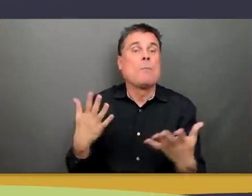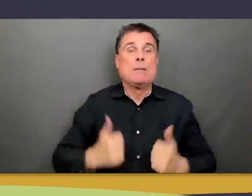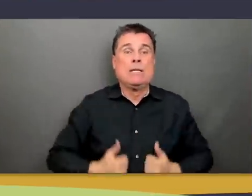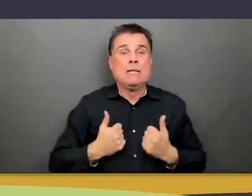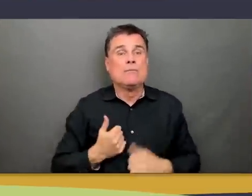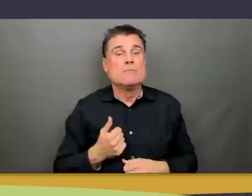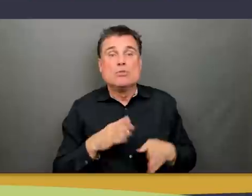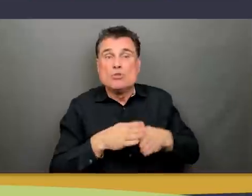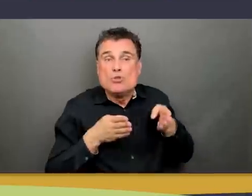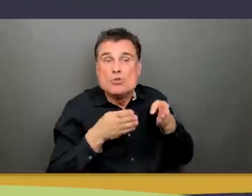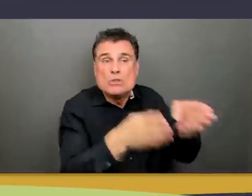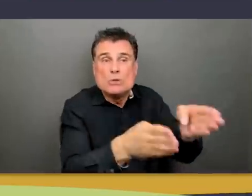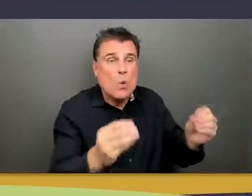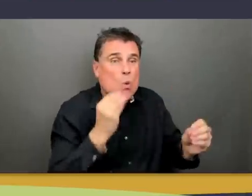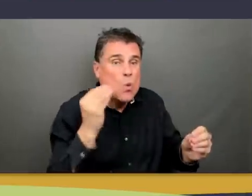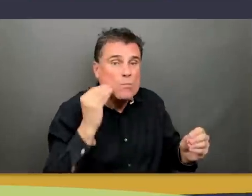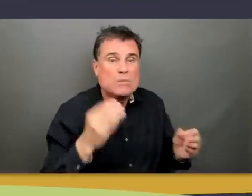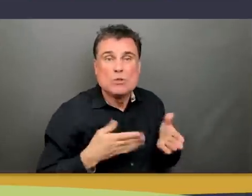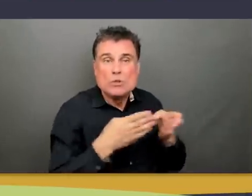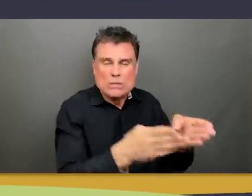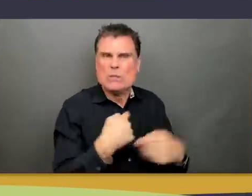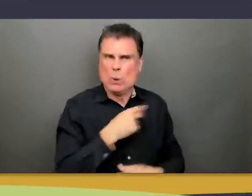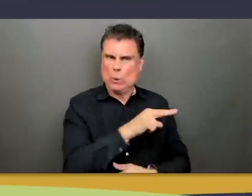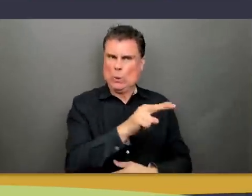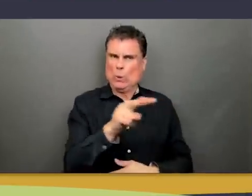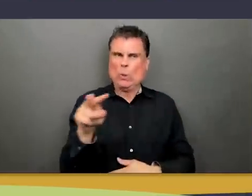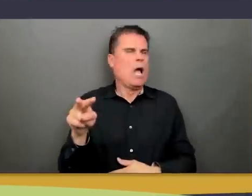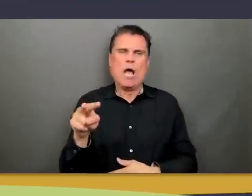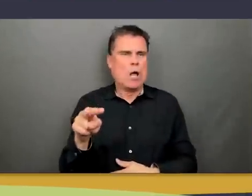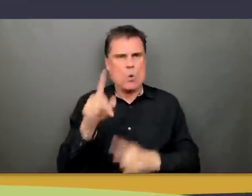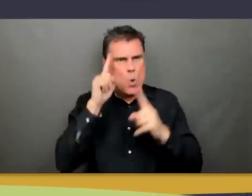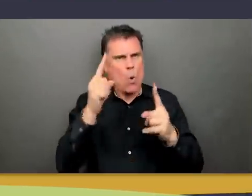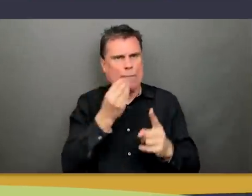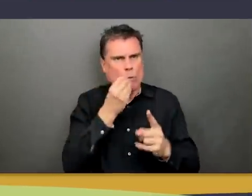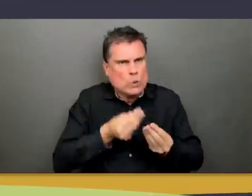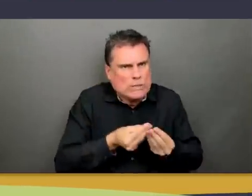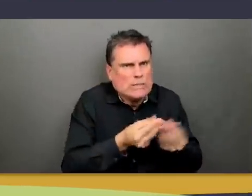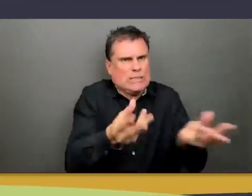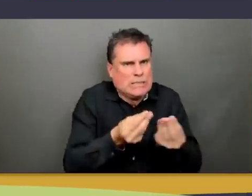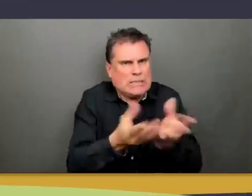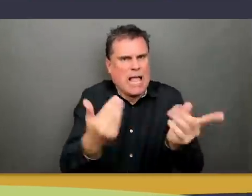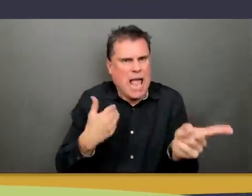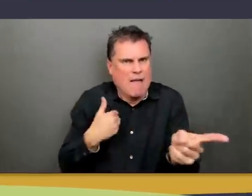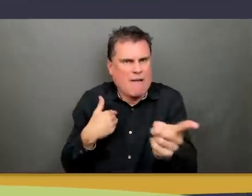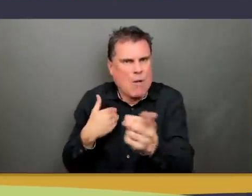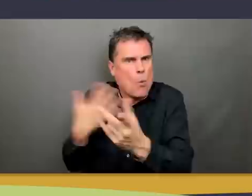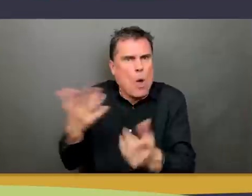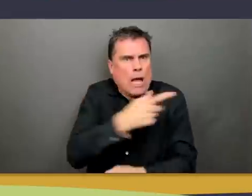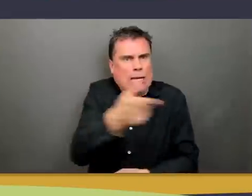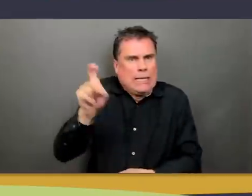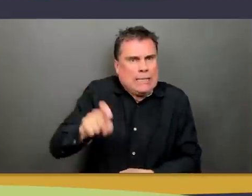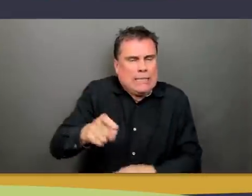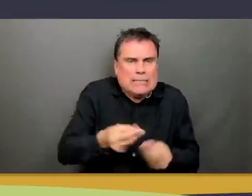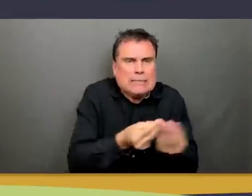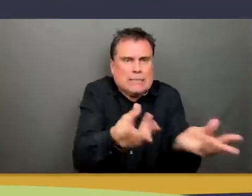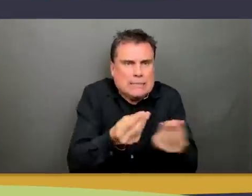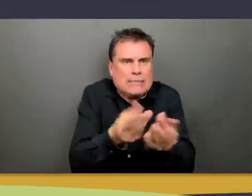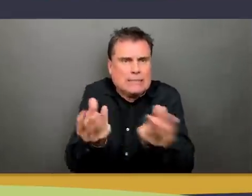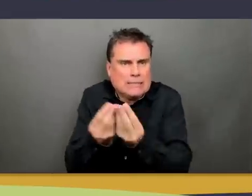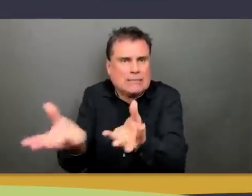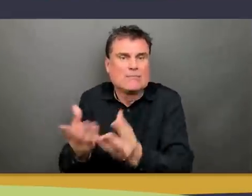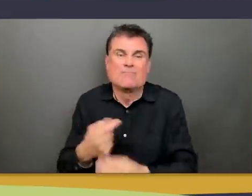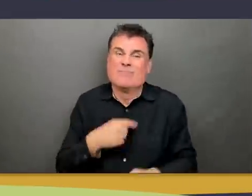this pandemic? I want to give everybody a great big hug and say, yes, we did it. I want to continue to